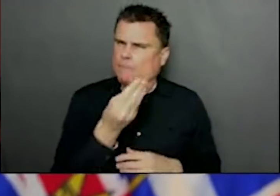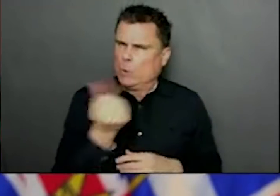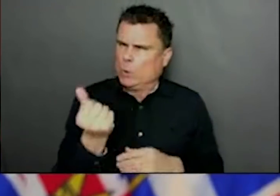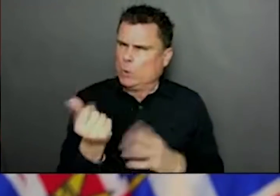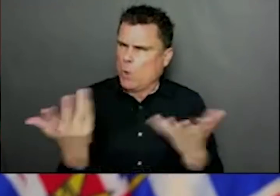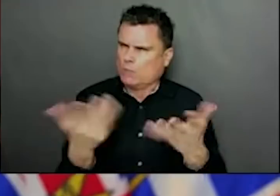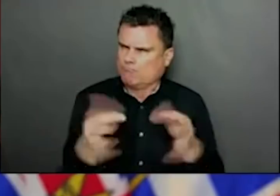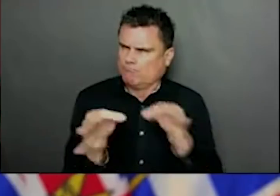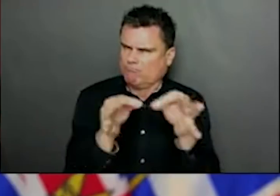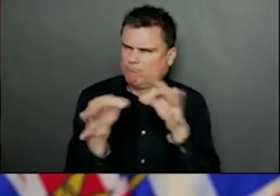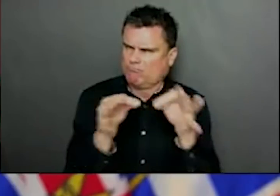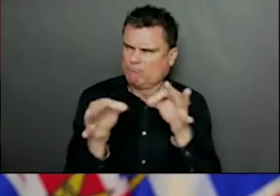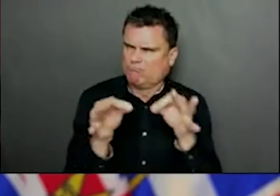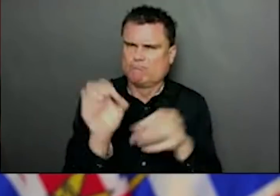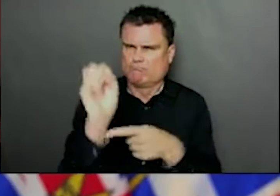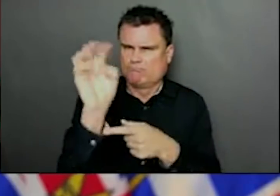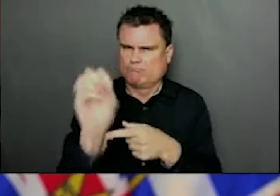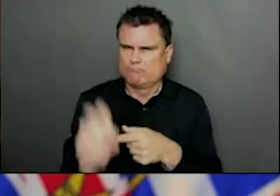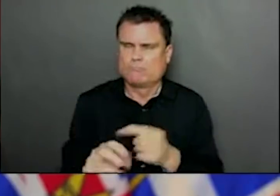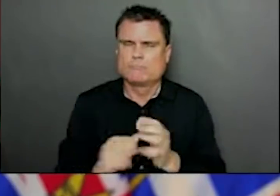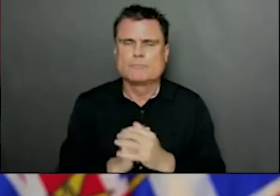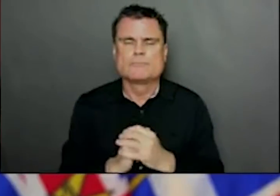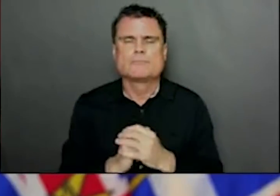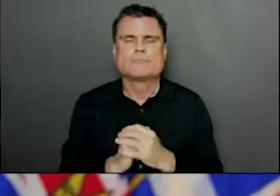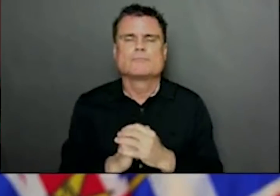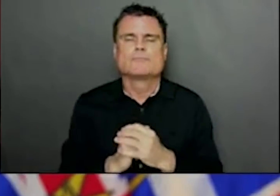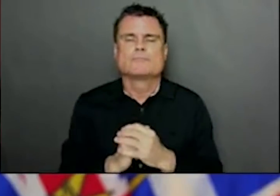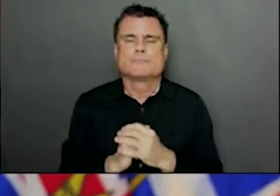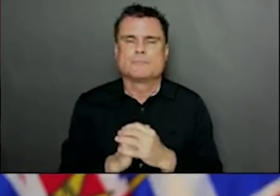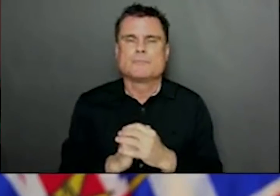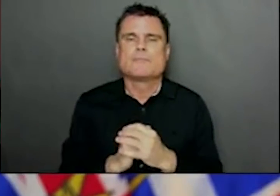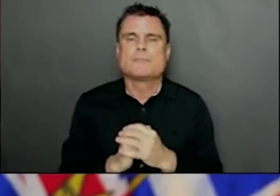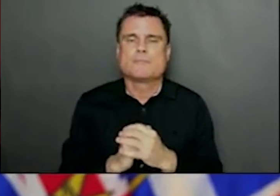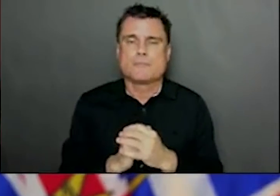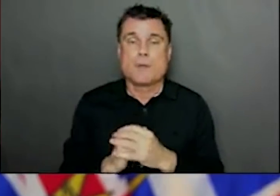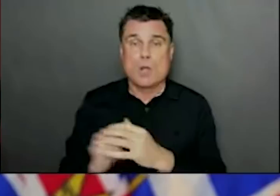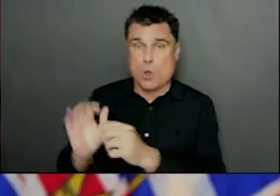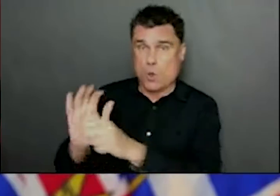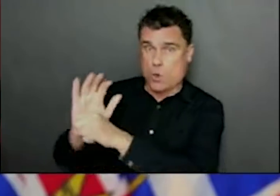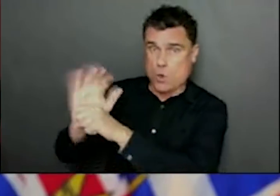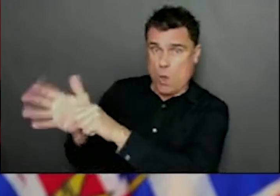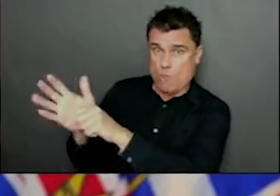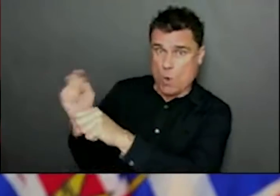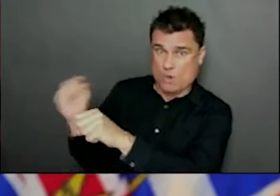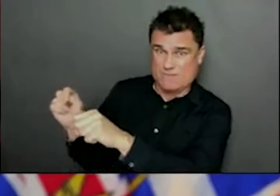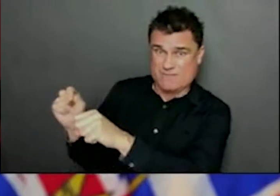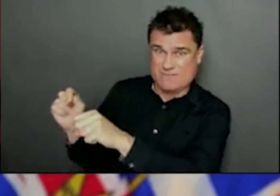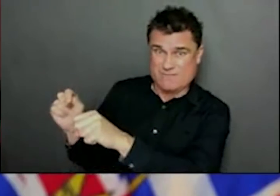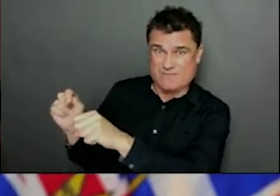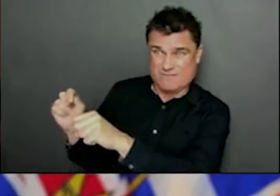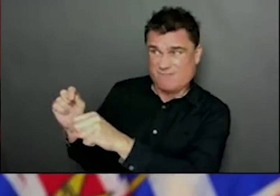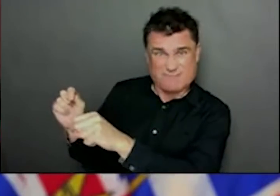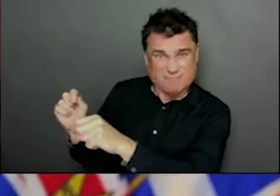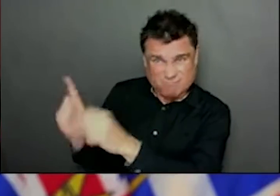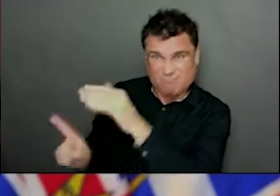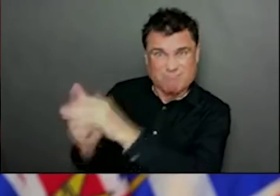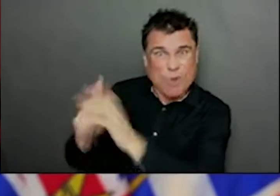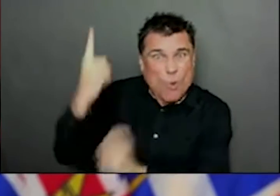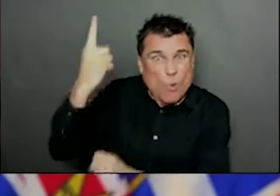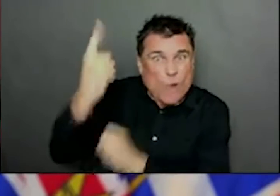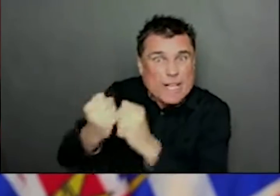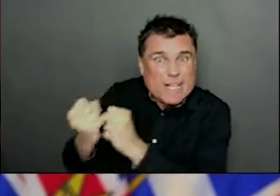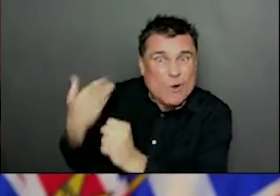from the first time we've had COVID-19 cases almost a year ago in our province, we've tried our best to share the